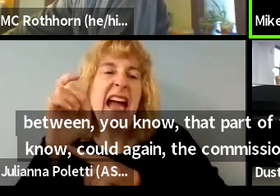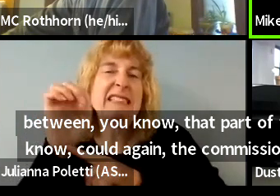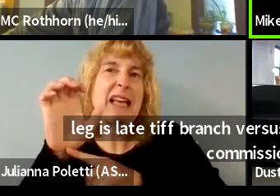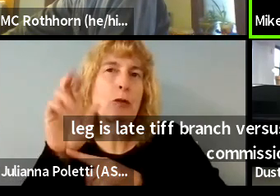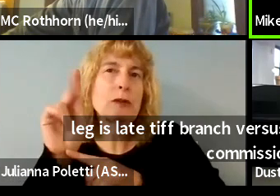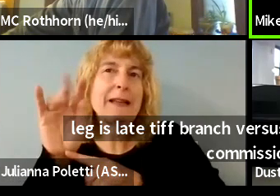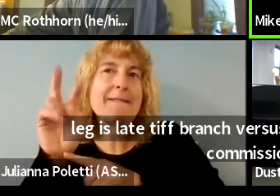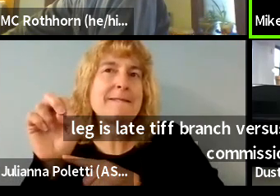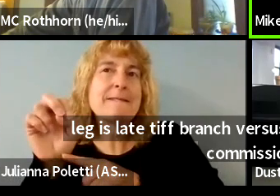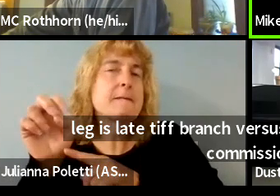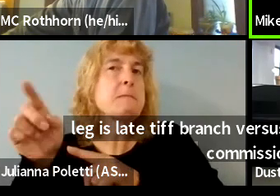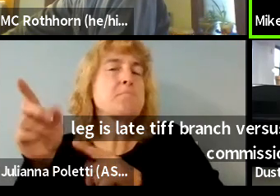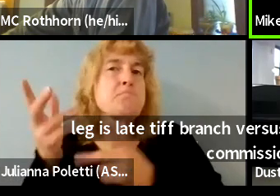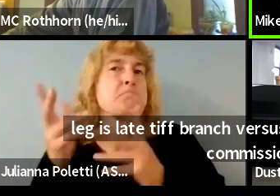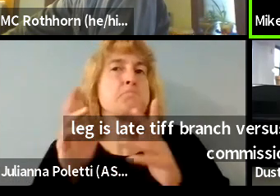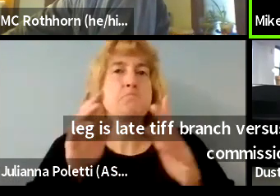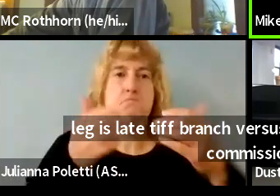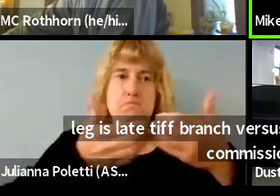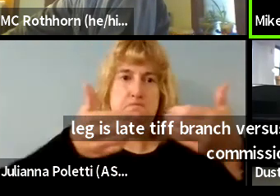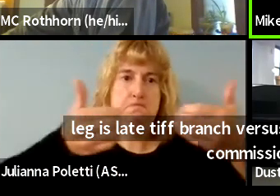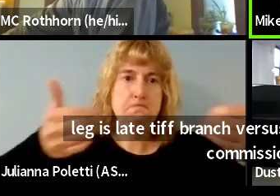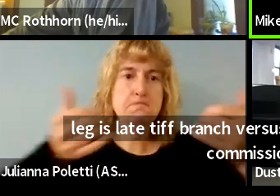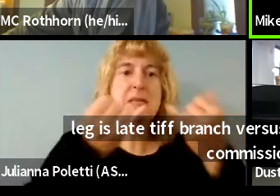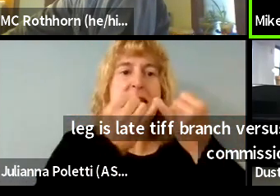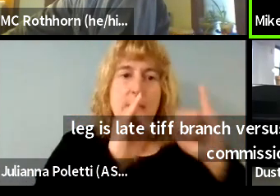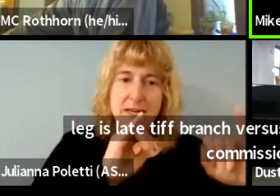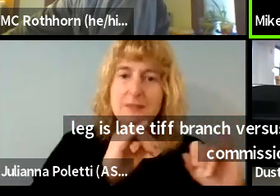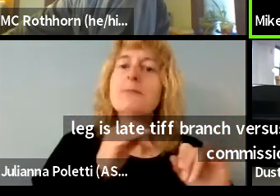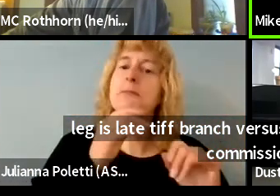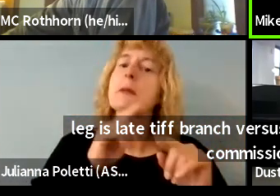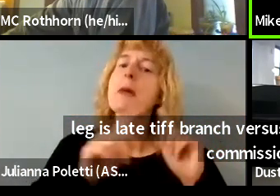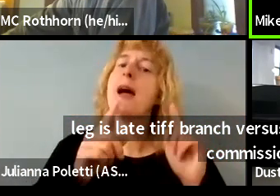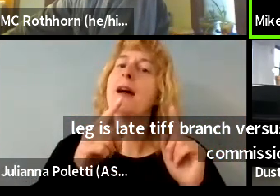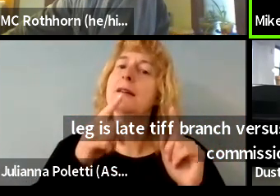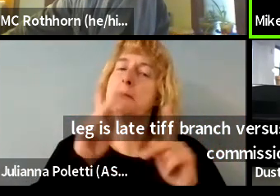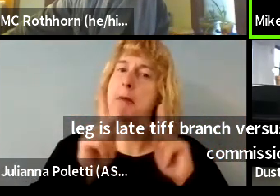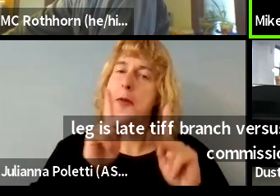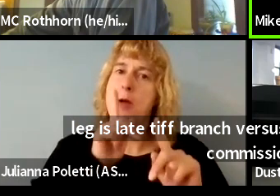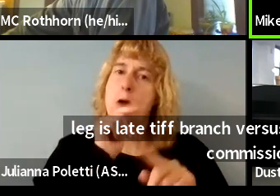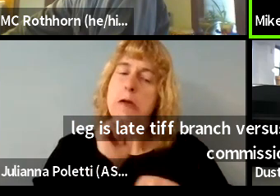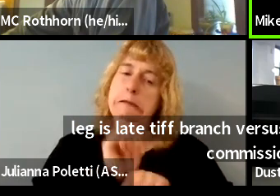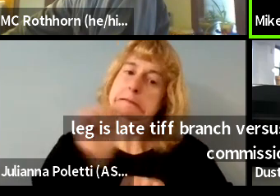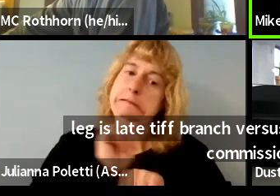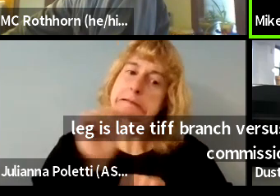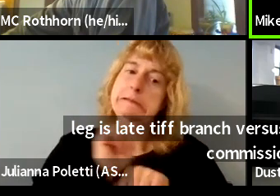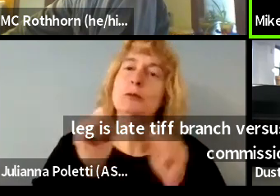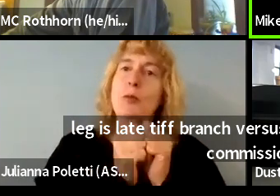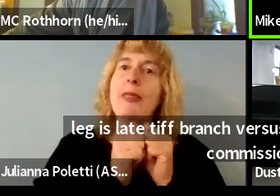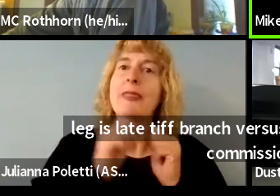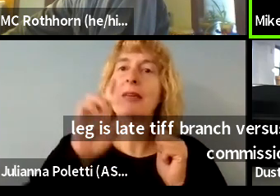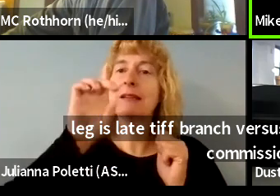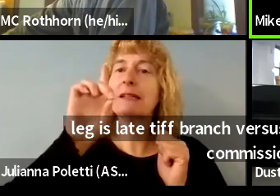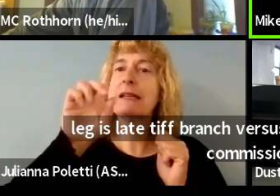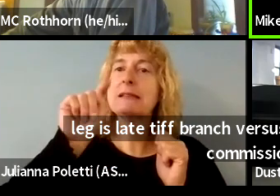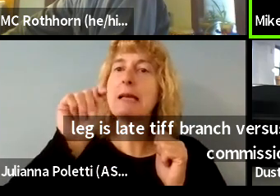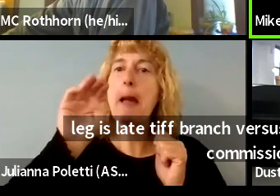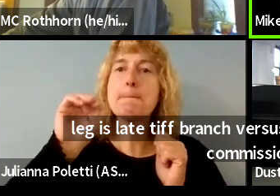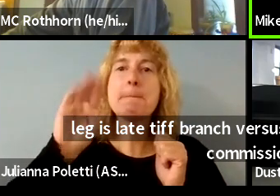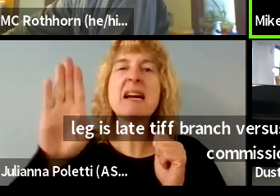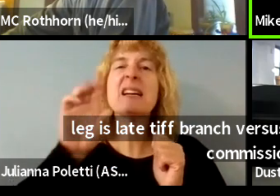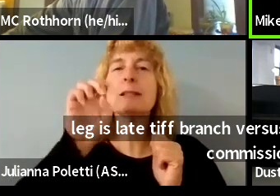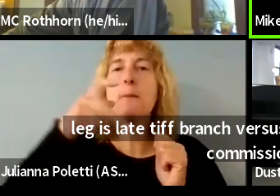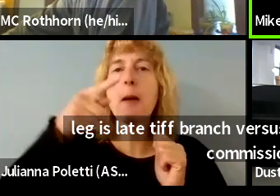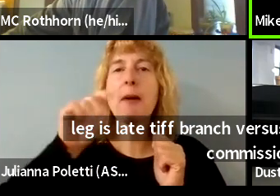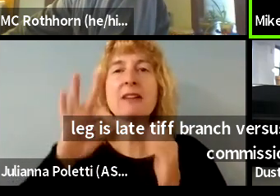event, folks are working hard. We're working closely with DTMB, that's the Department of Technology, Management, and Budget, as well